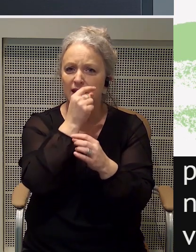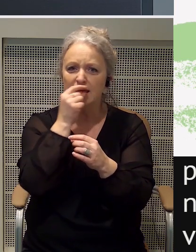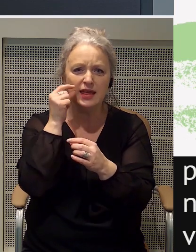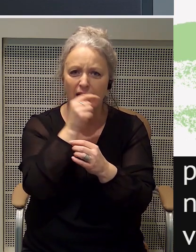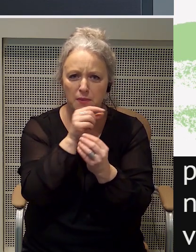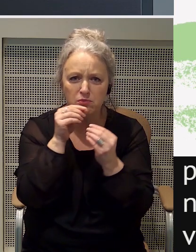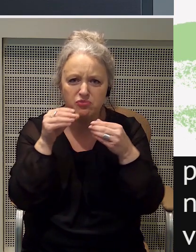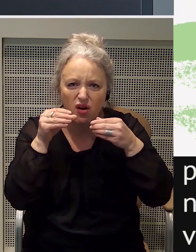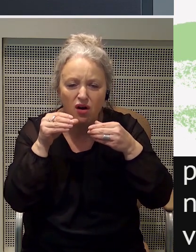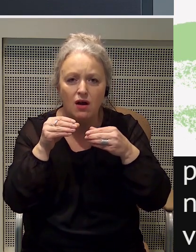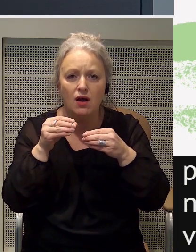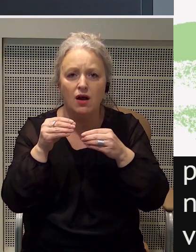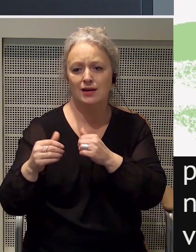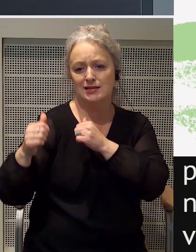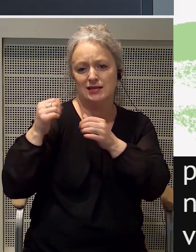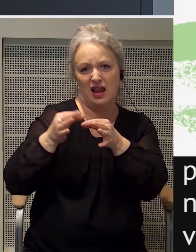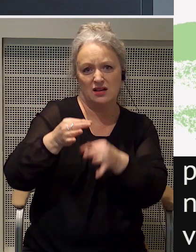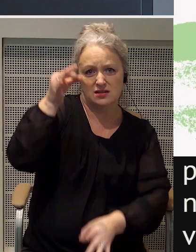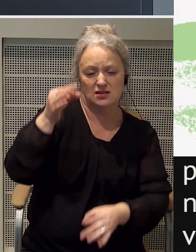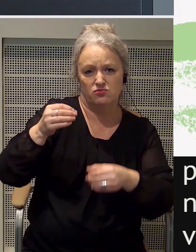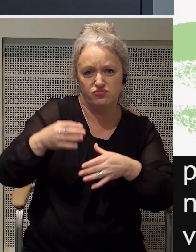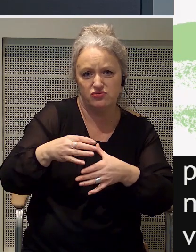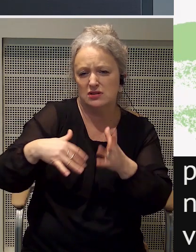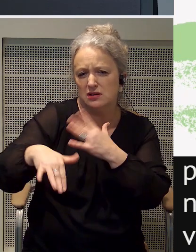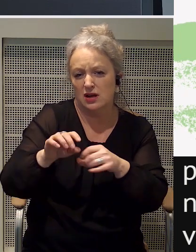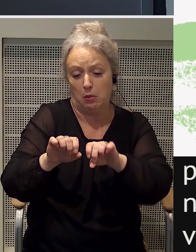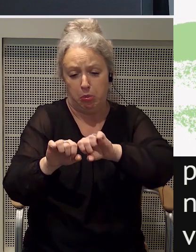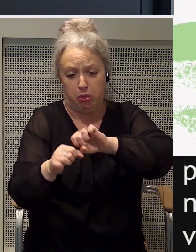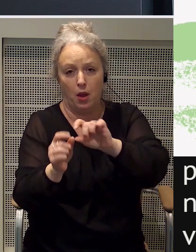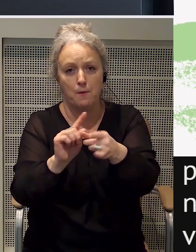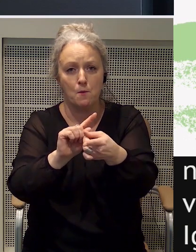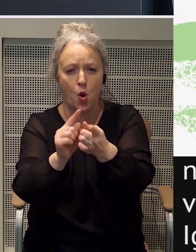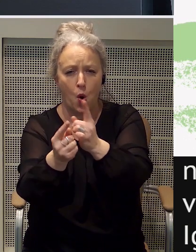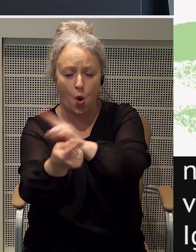sight, with their gums, with their spine,